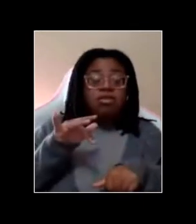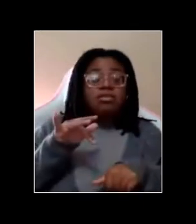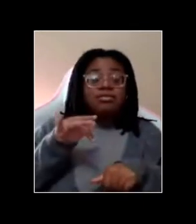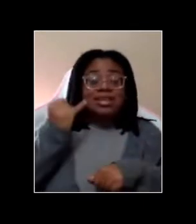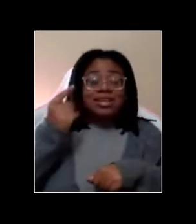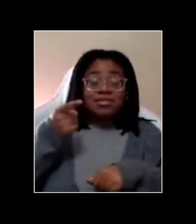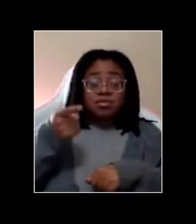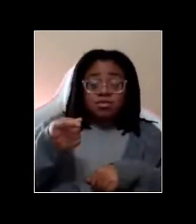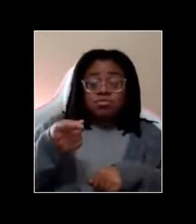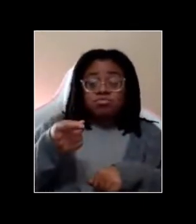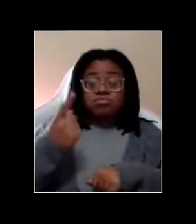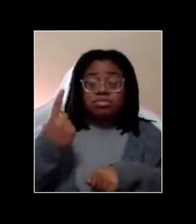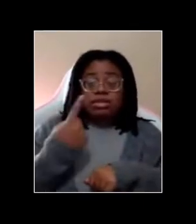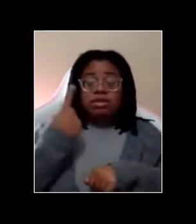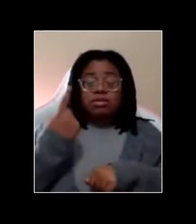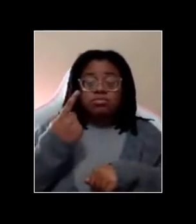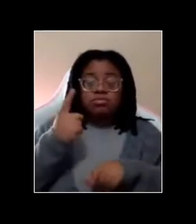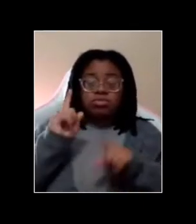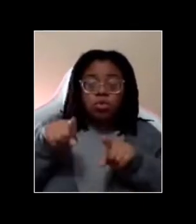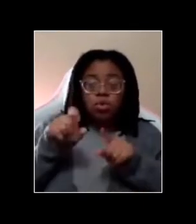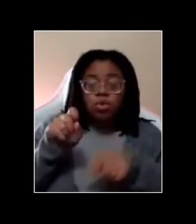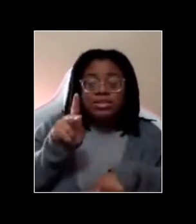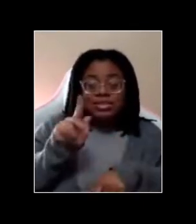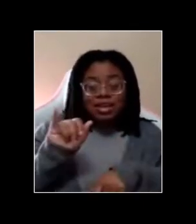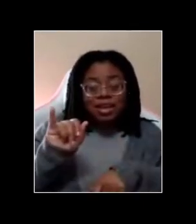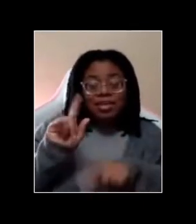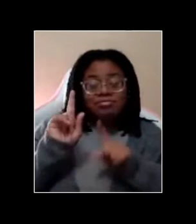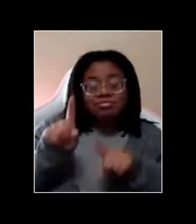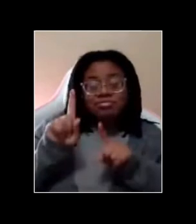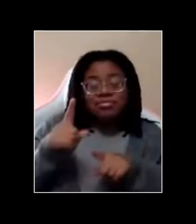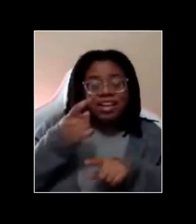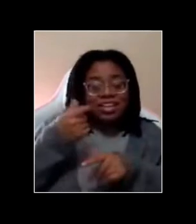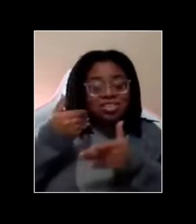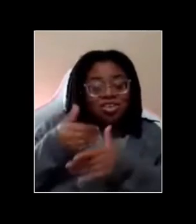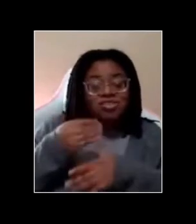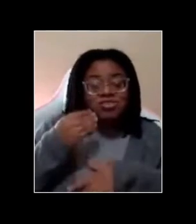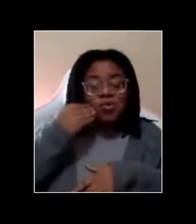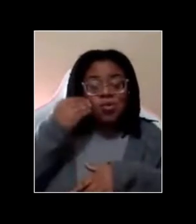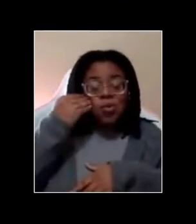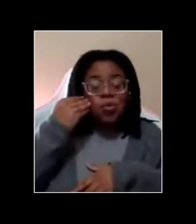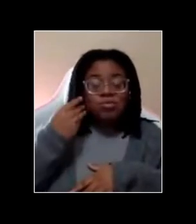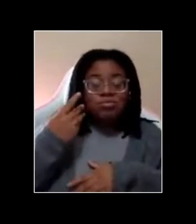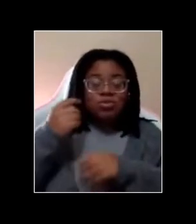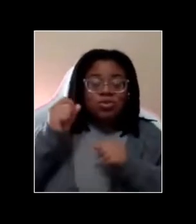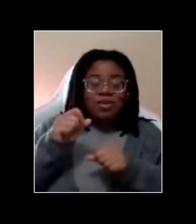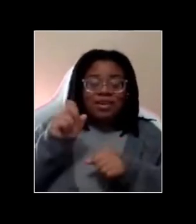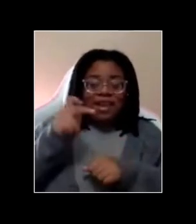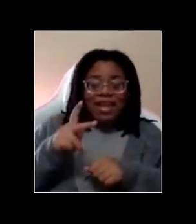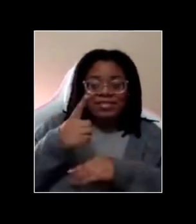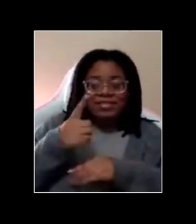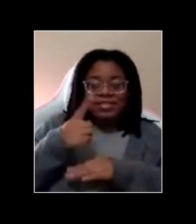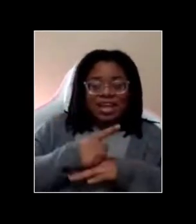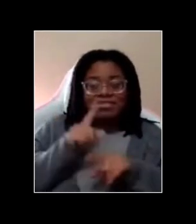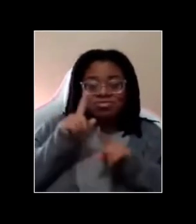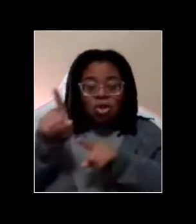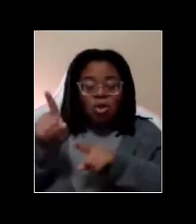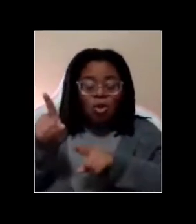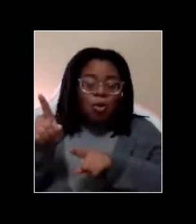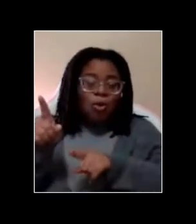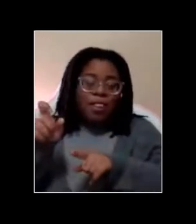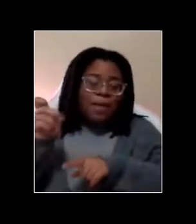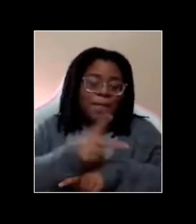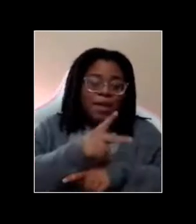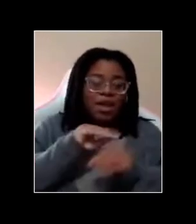who frequents that ski area because it's close to your home, you could take a half day and then be back in the office in the